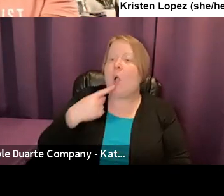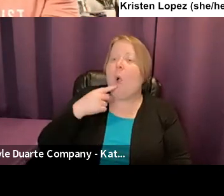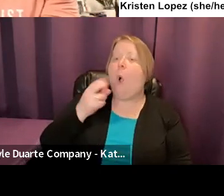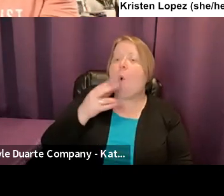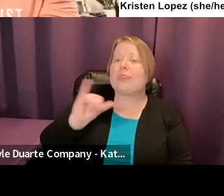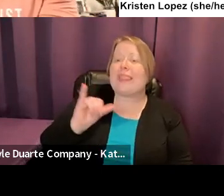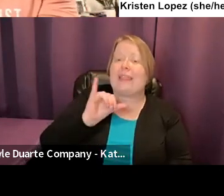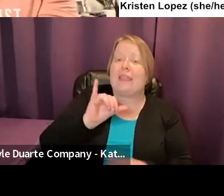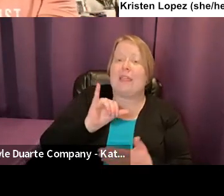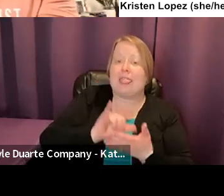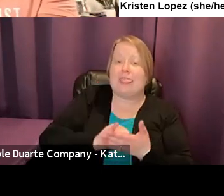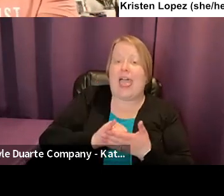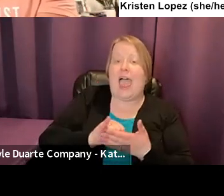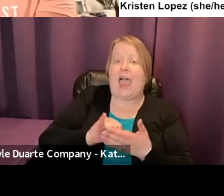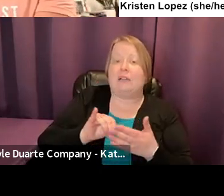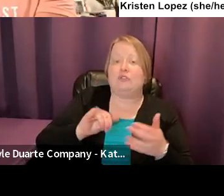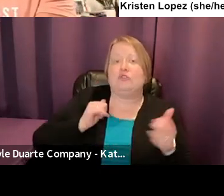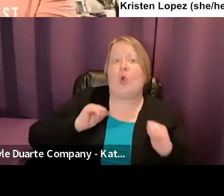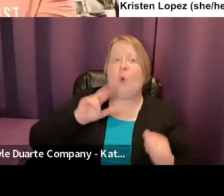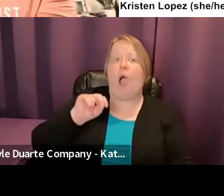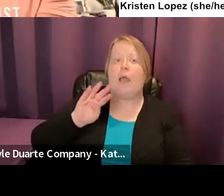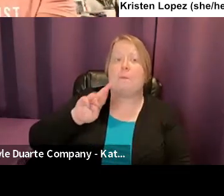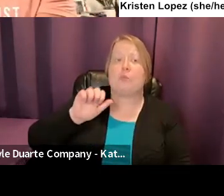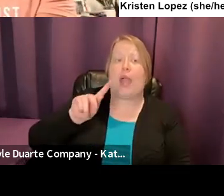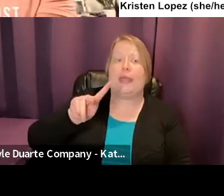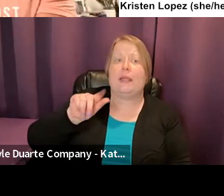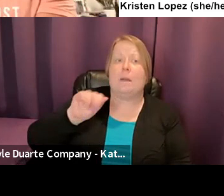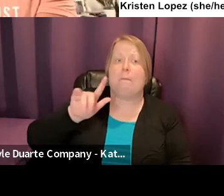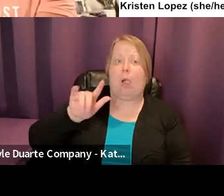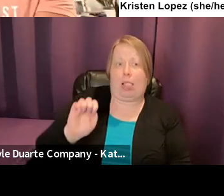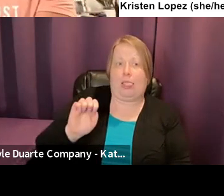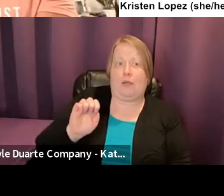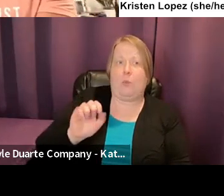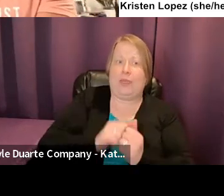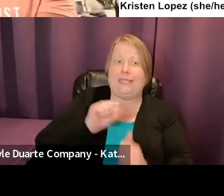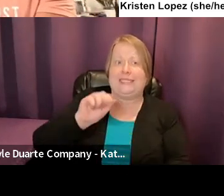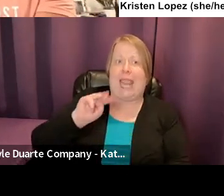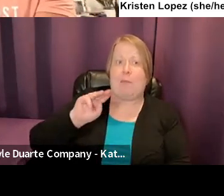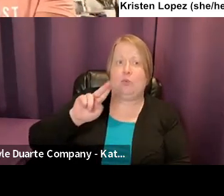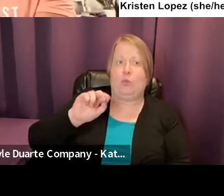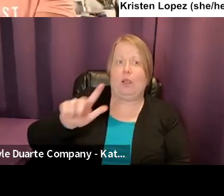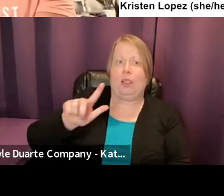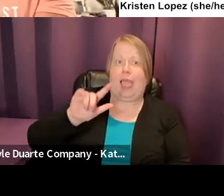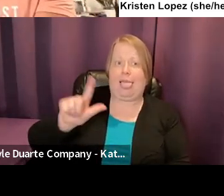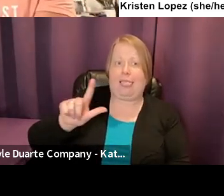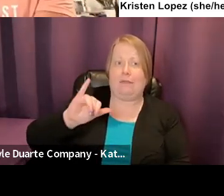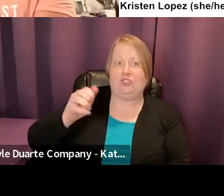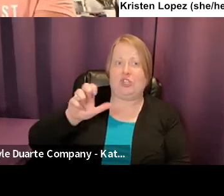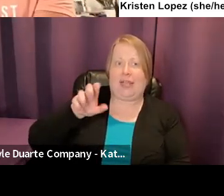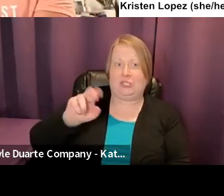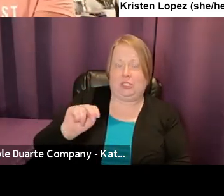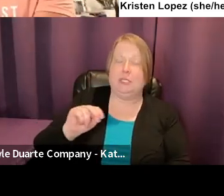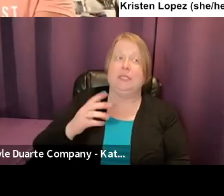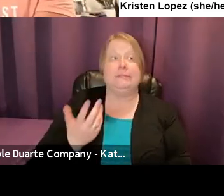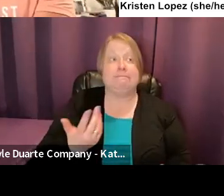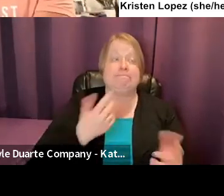unbreakable, like Samuel L. Jackson. And that, for better and worse, shows the power of why it's so